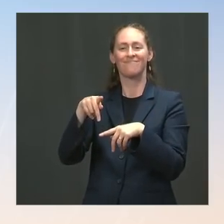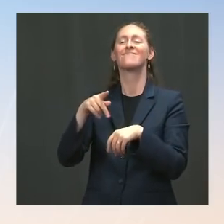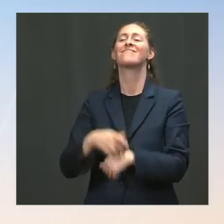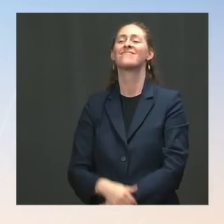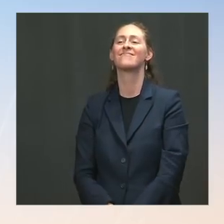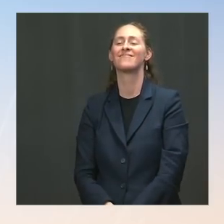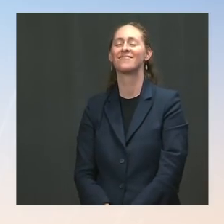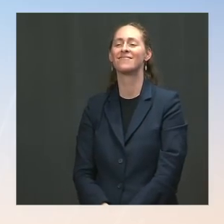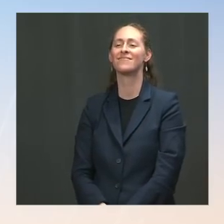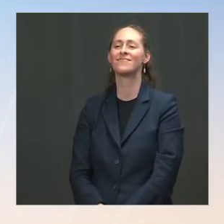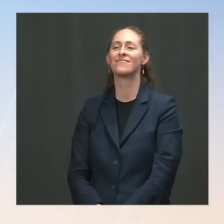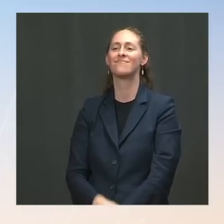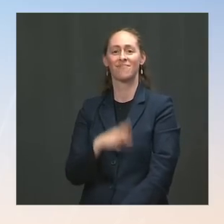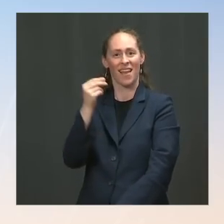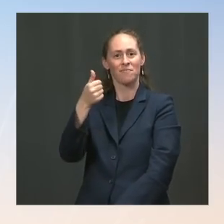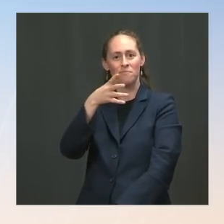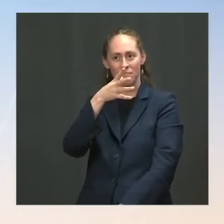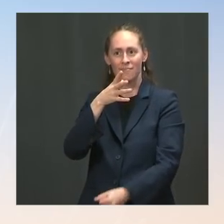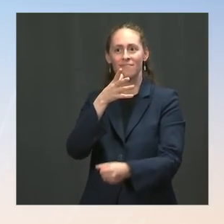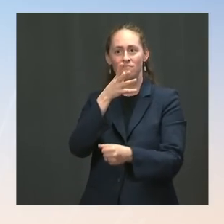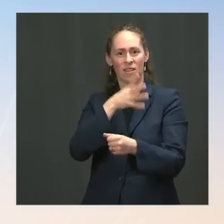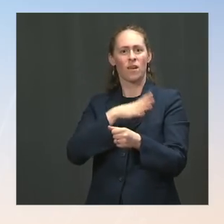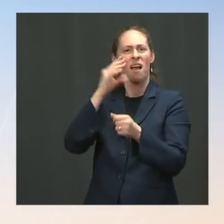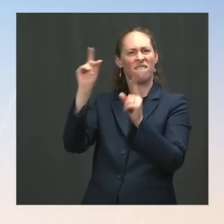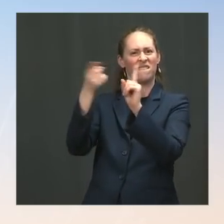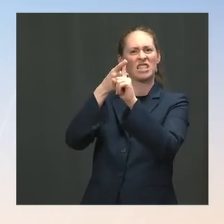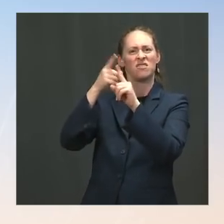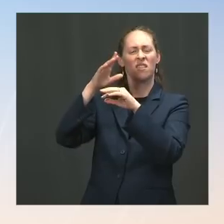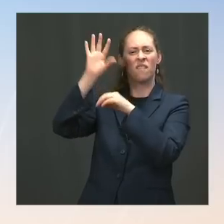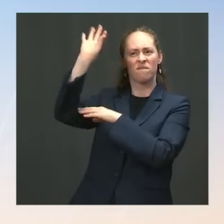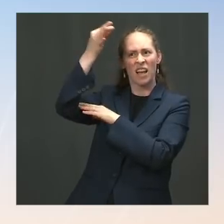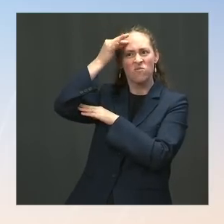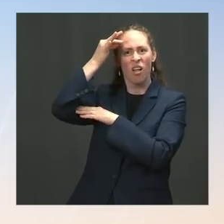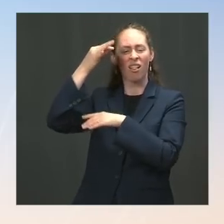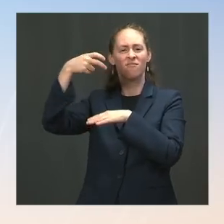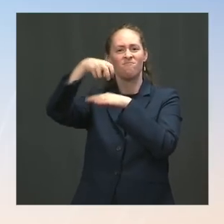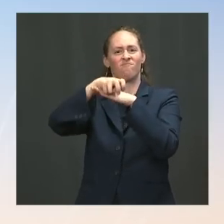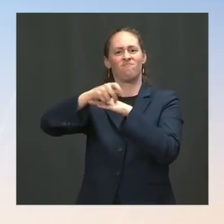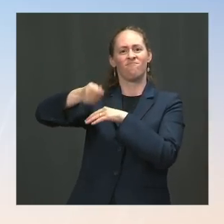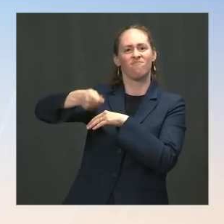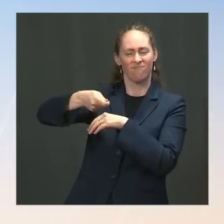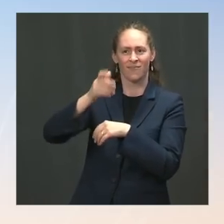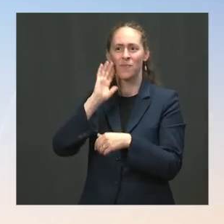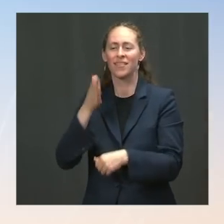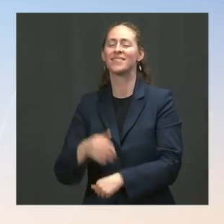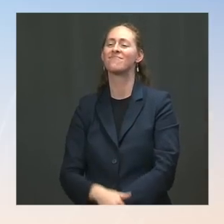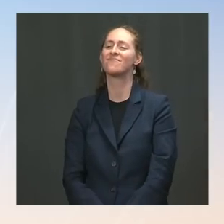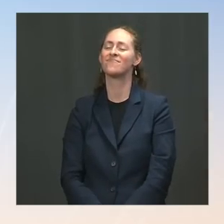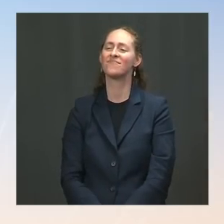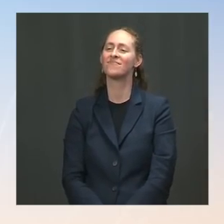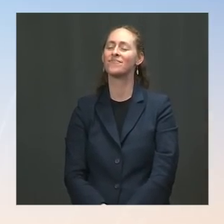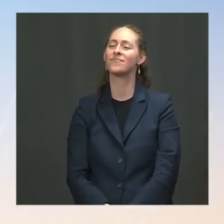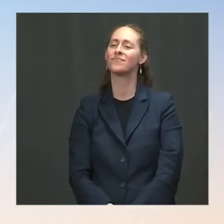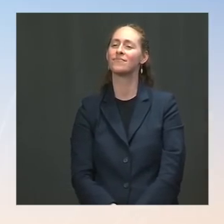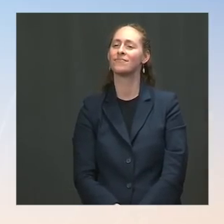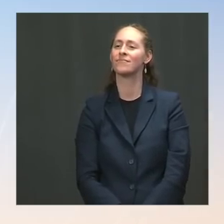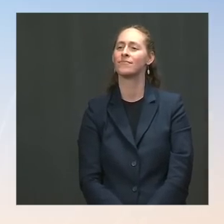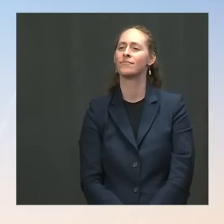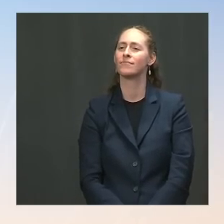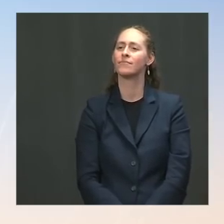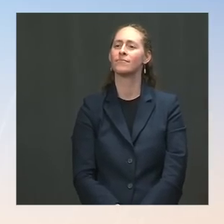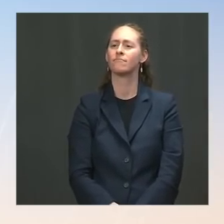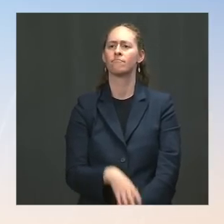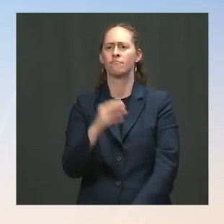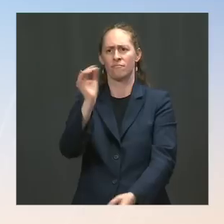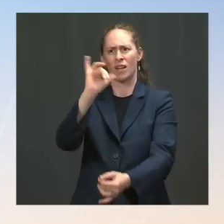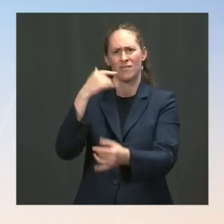federal circuit court. Under the president's leadership, we've also confirmed the most African-American women as federal circuit judges